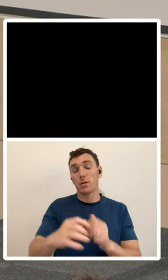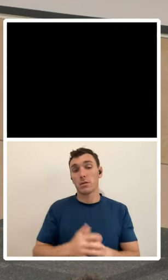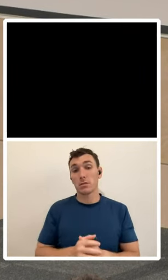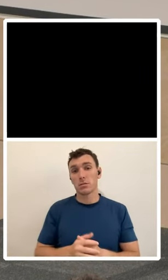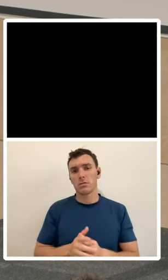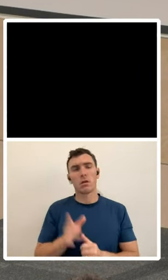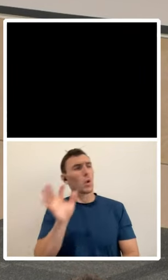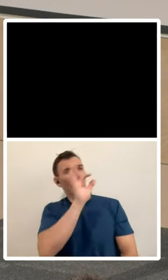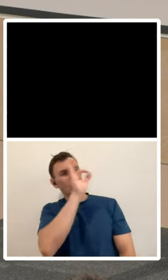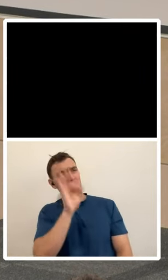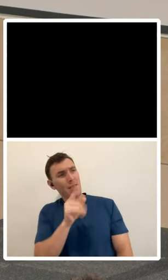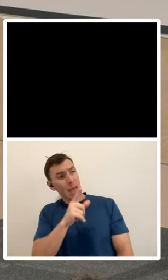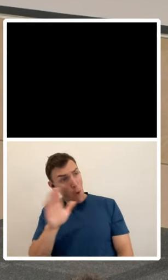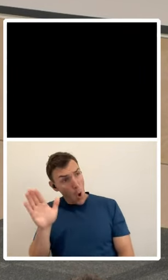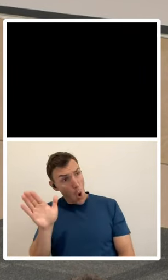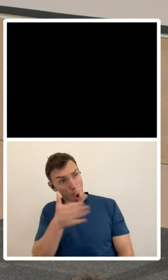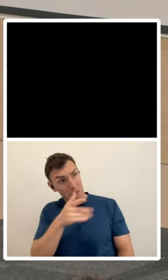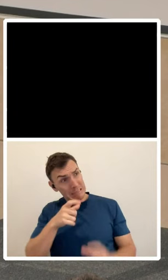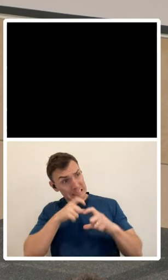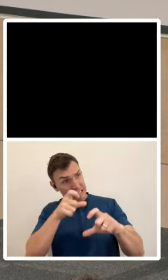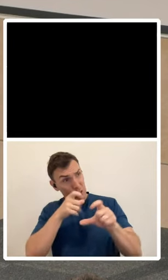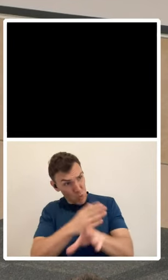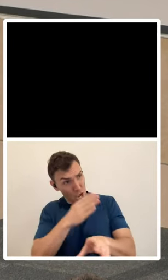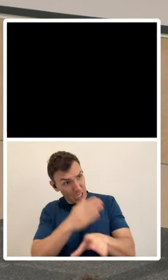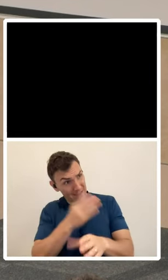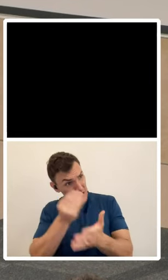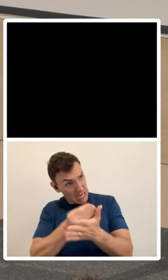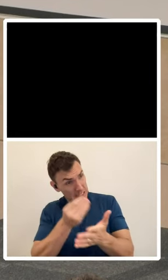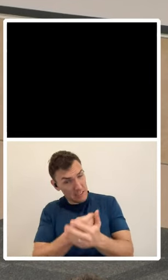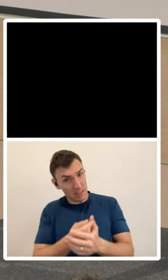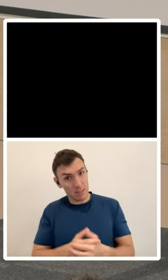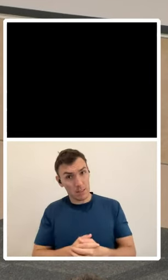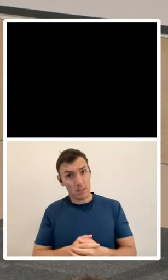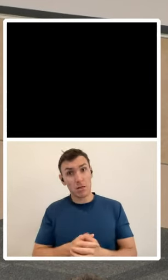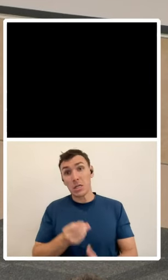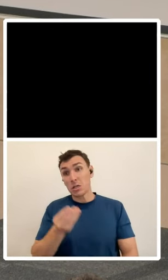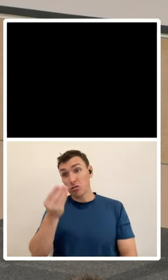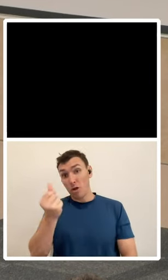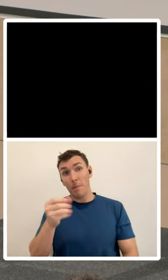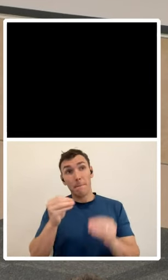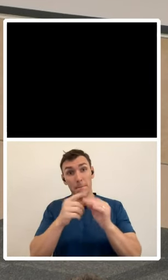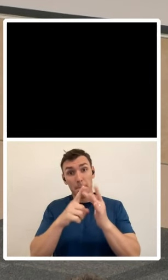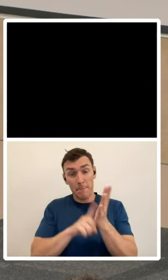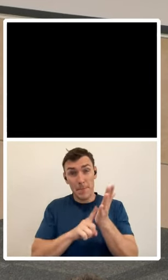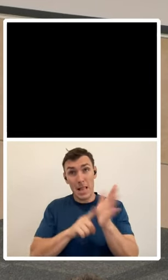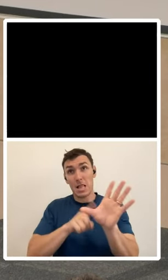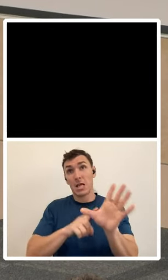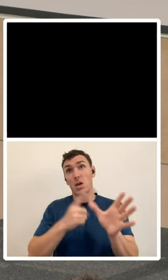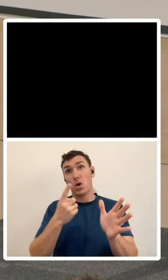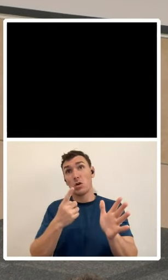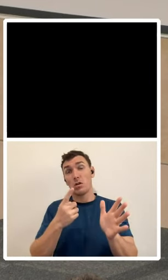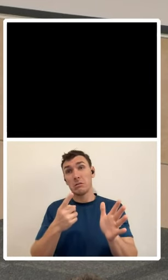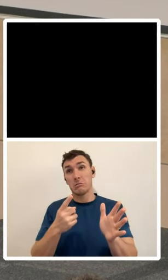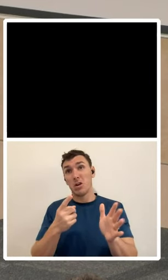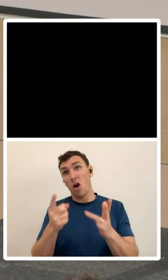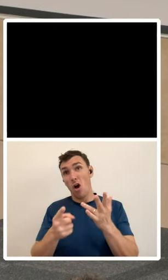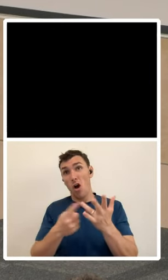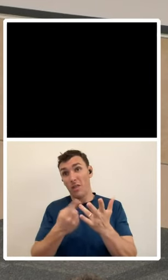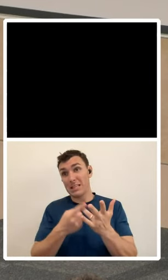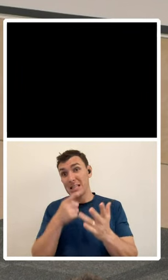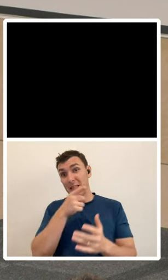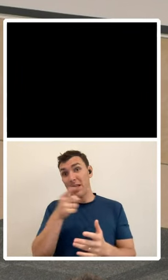now. Yeah. Billy and JB are retired now. Some of them still work at Citibank. You know? Mm-hmm. I just have to be a bit careful what I say, because I can't sort of say who's where and who's doing what.